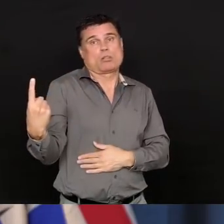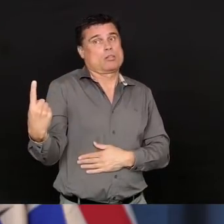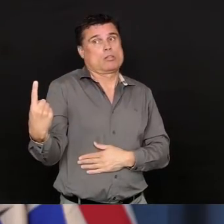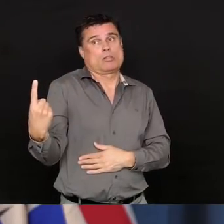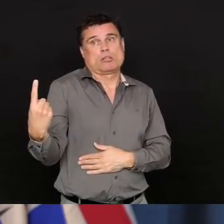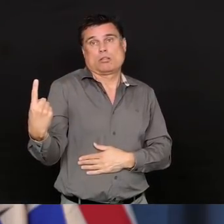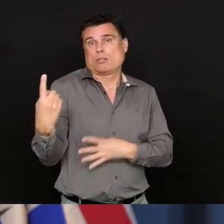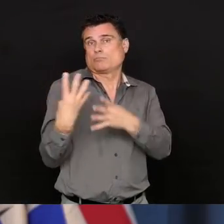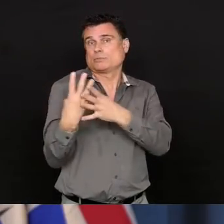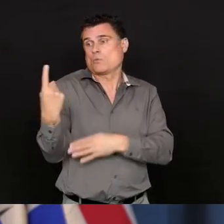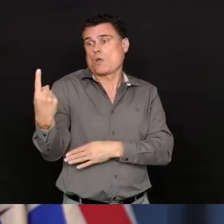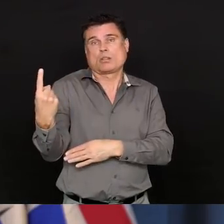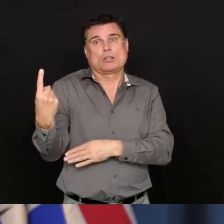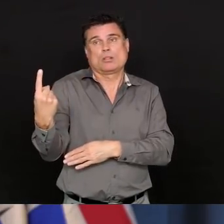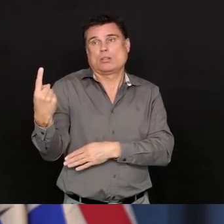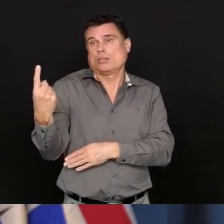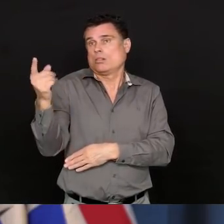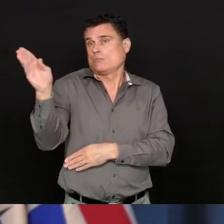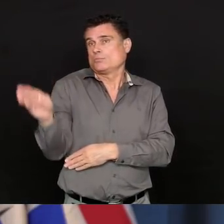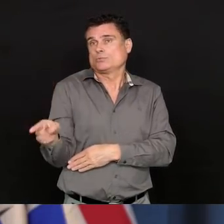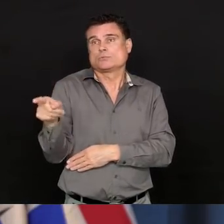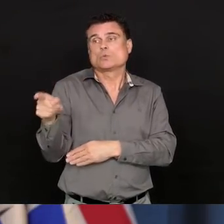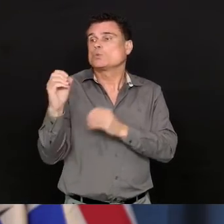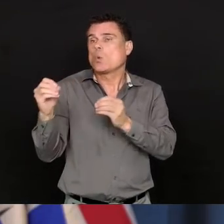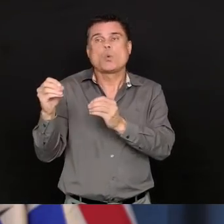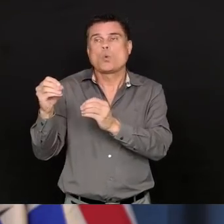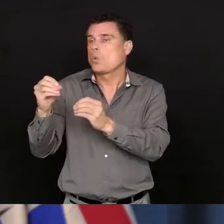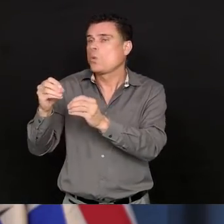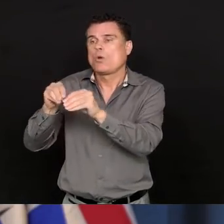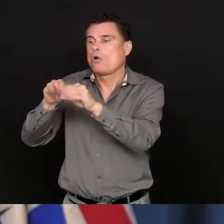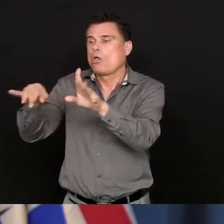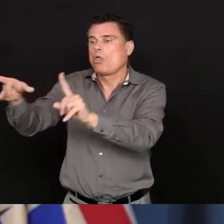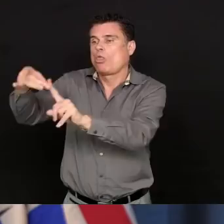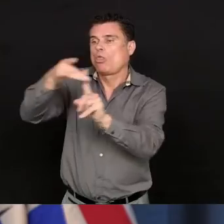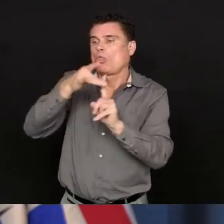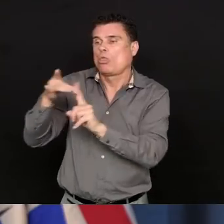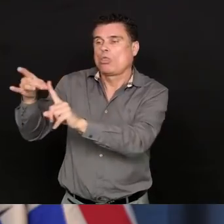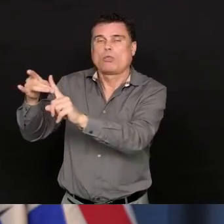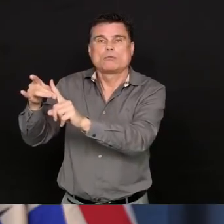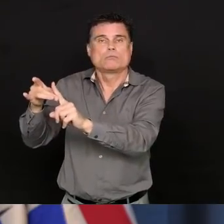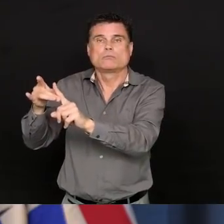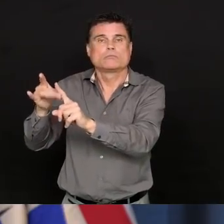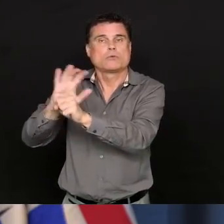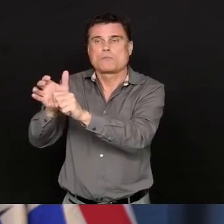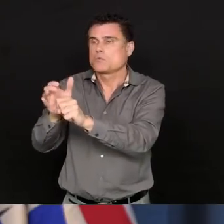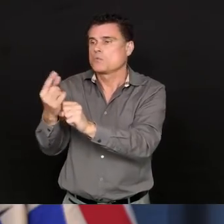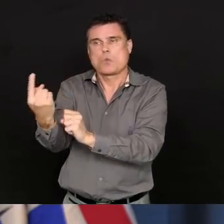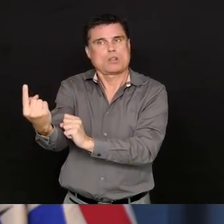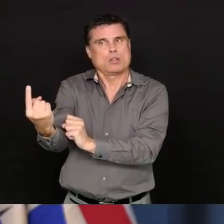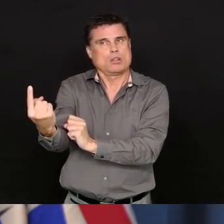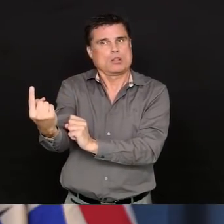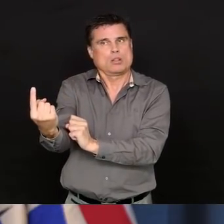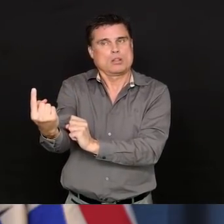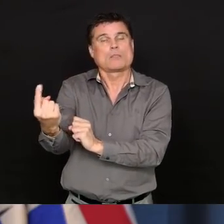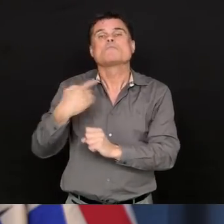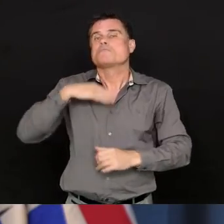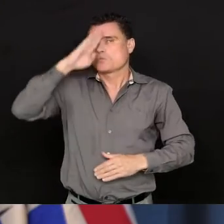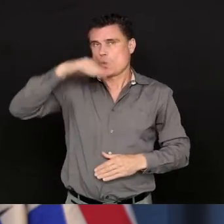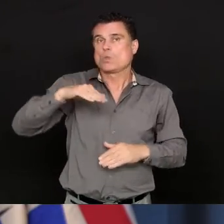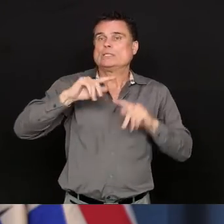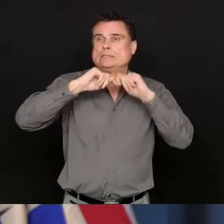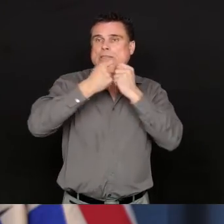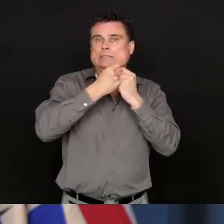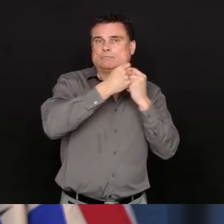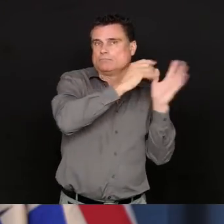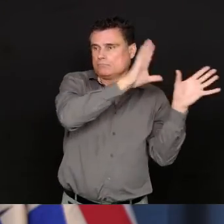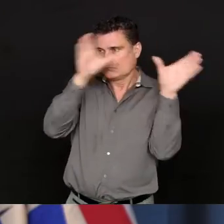I know they are monitoring the health status of all of the people who potentially were exposed, both workers